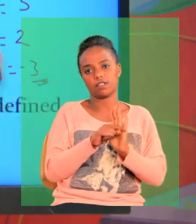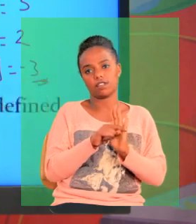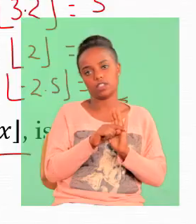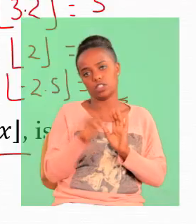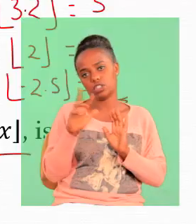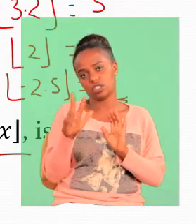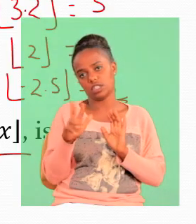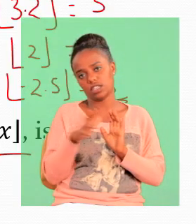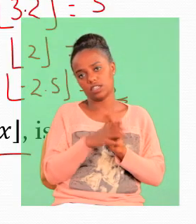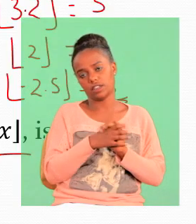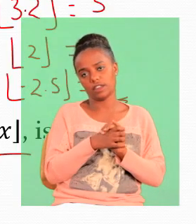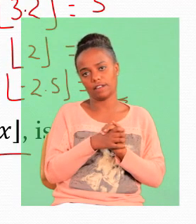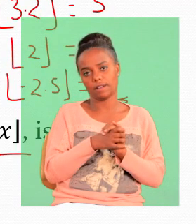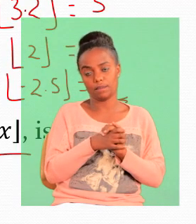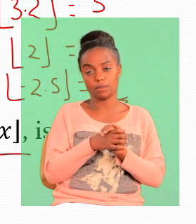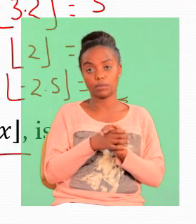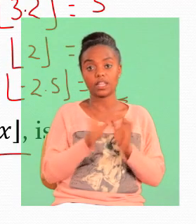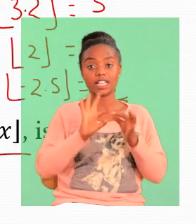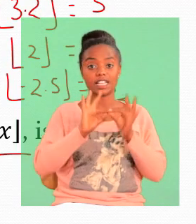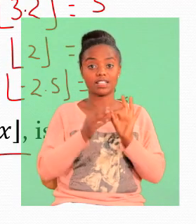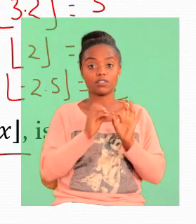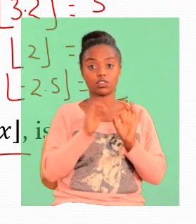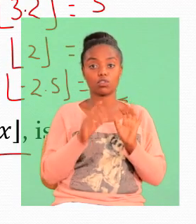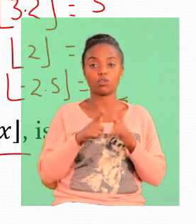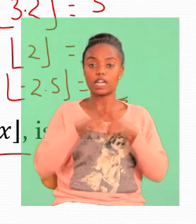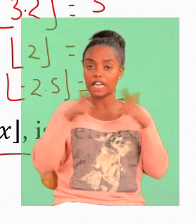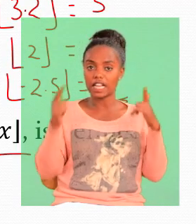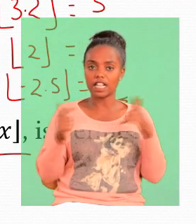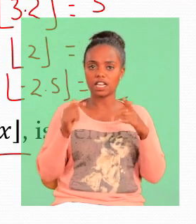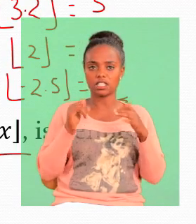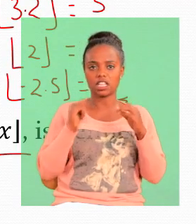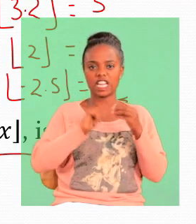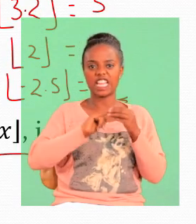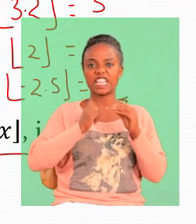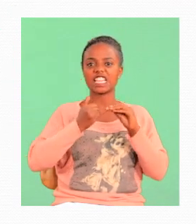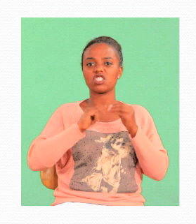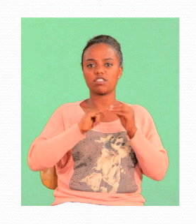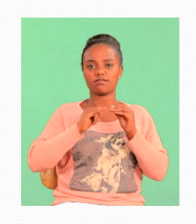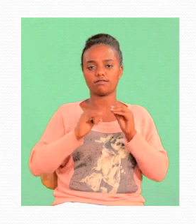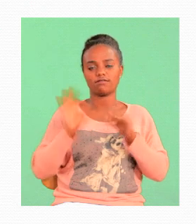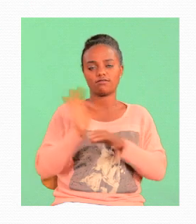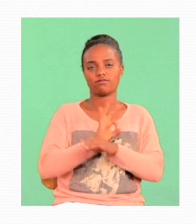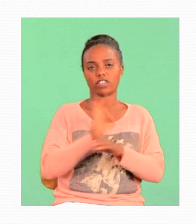3. So this is a definition of greatest integer function.